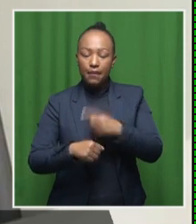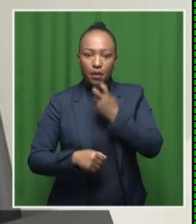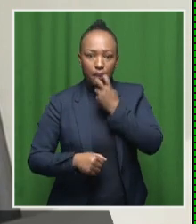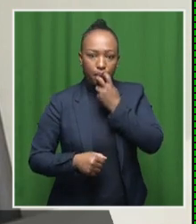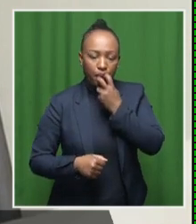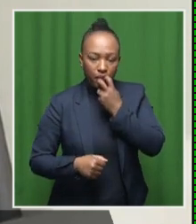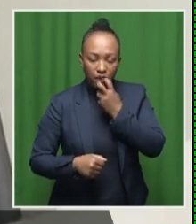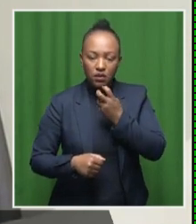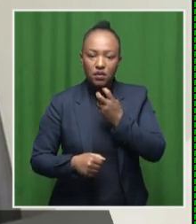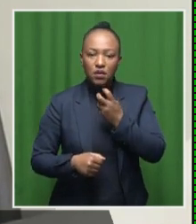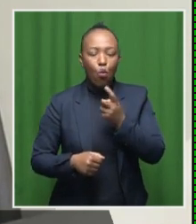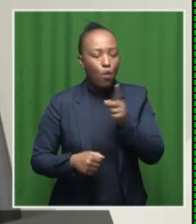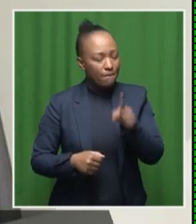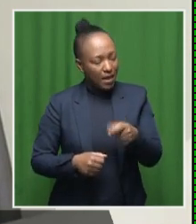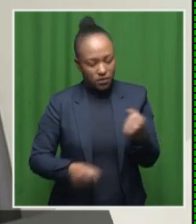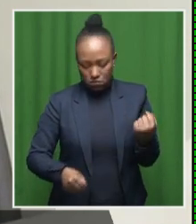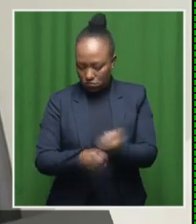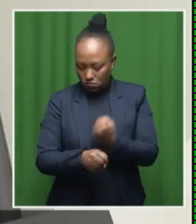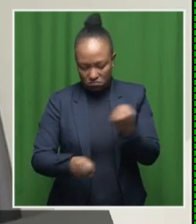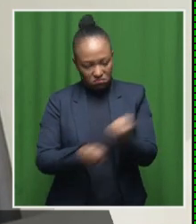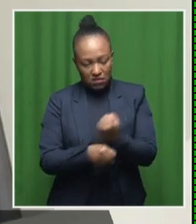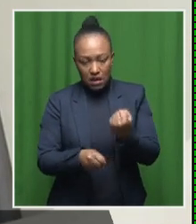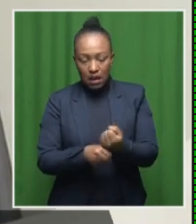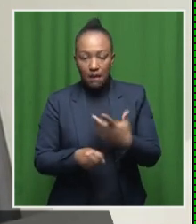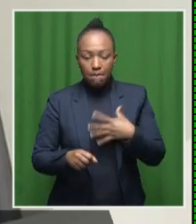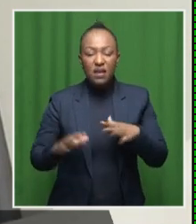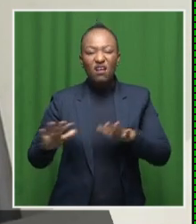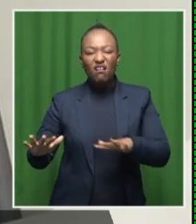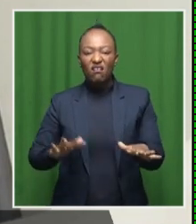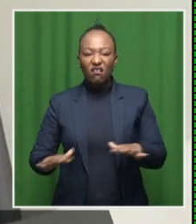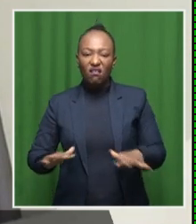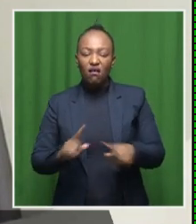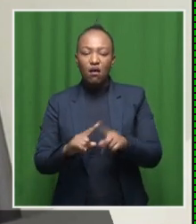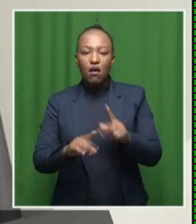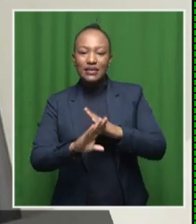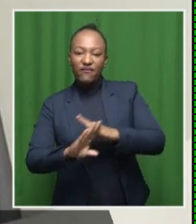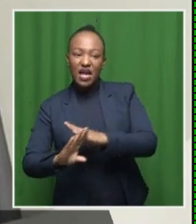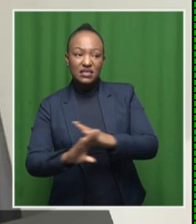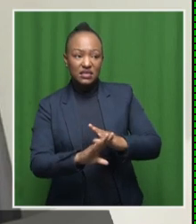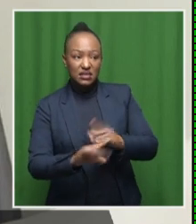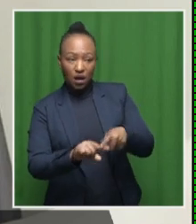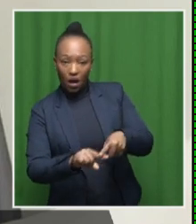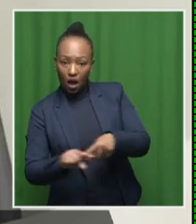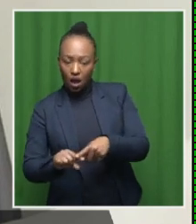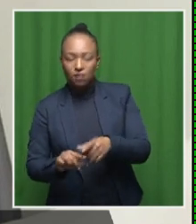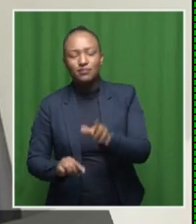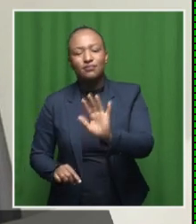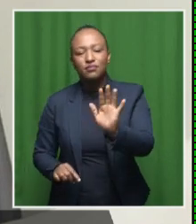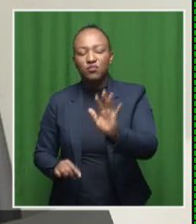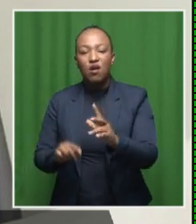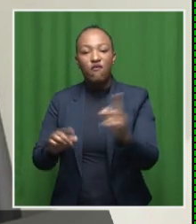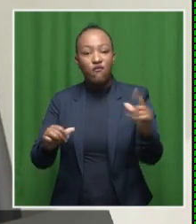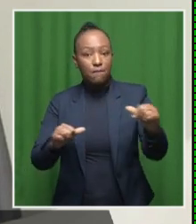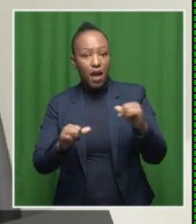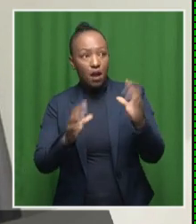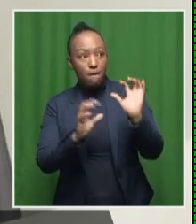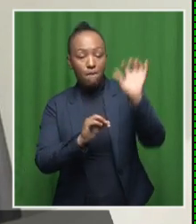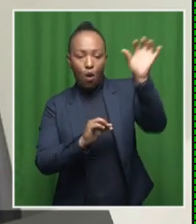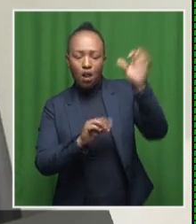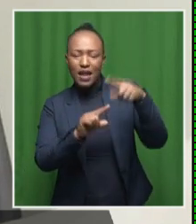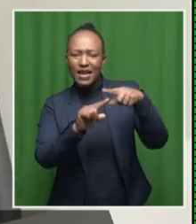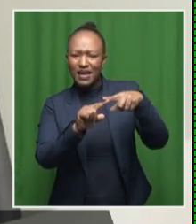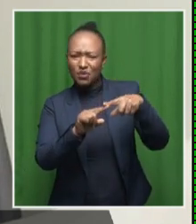we need to start working. We should not rely so much on our defensive side to have to bring the ball back as we did